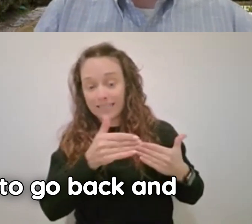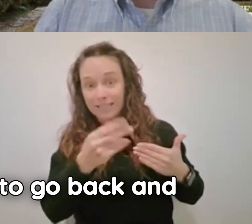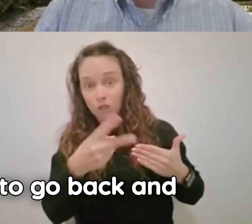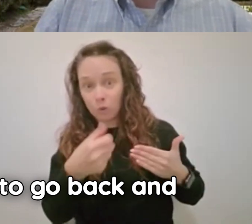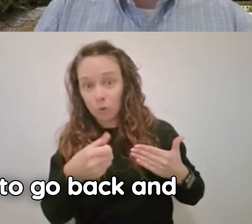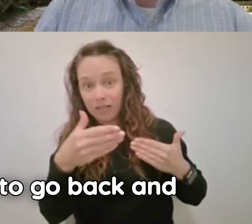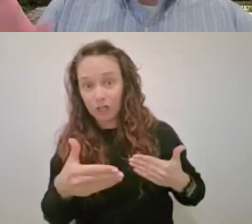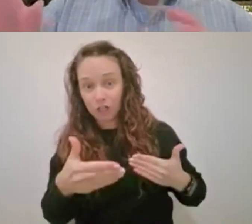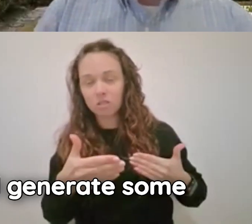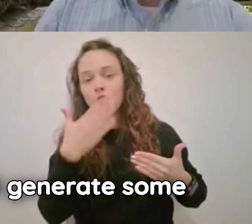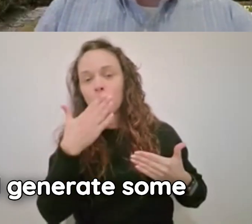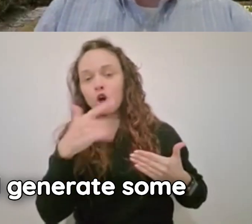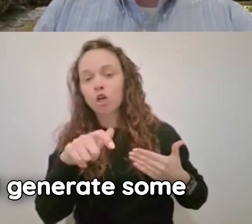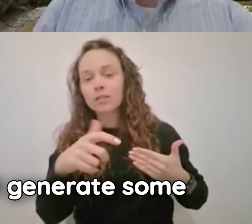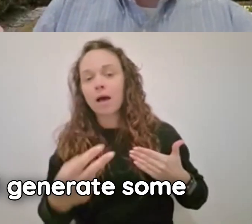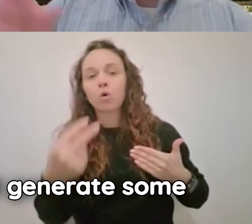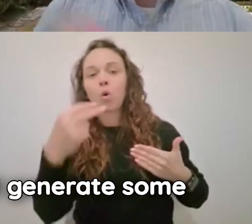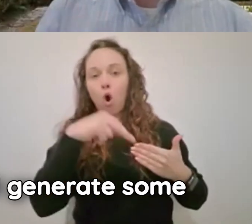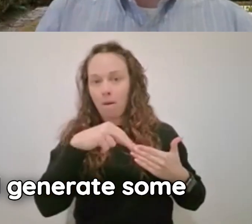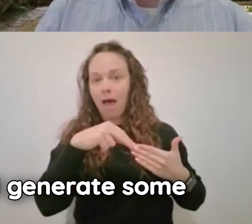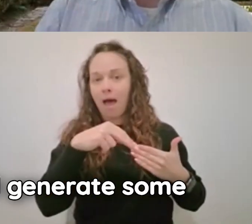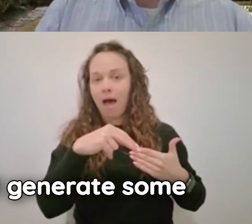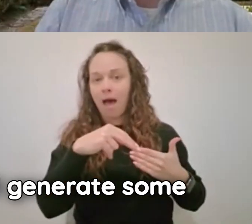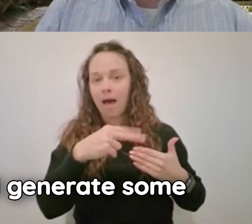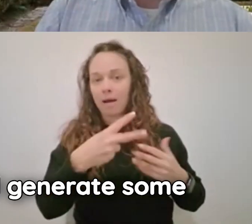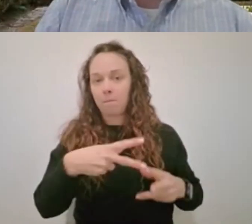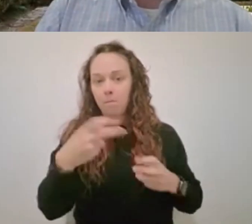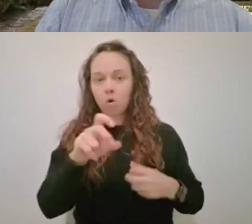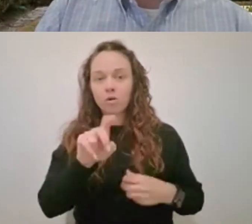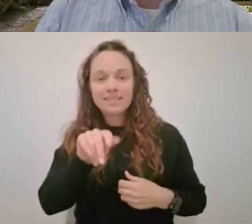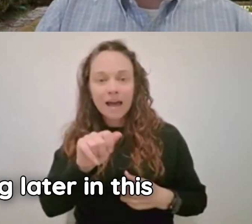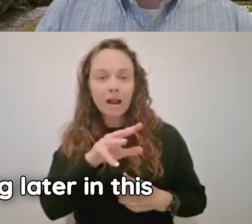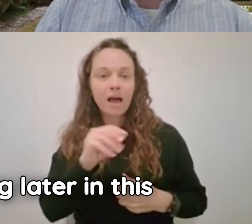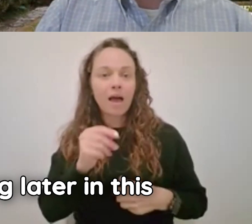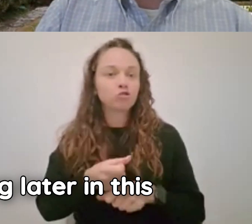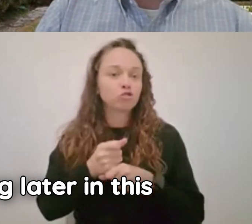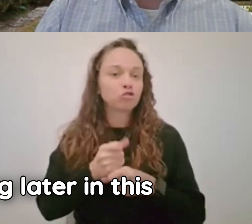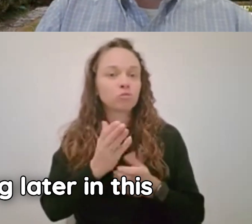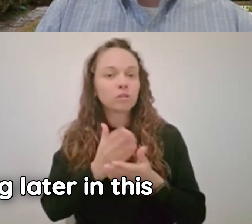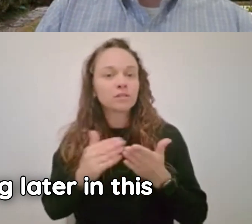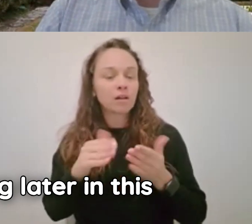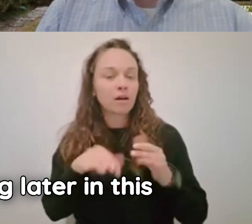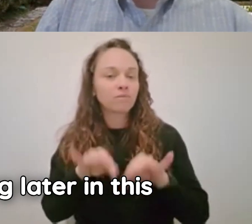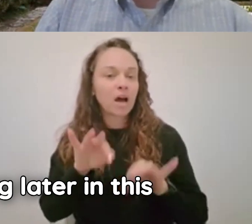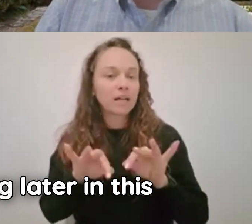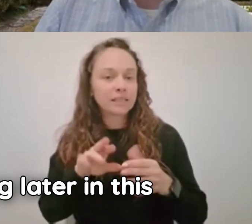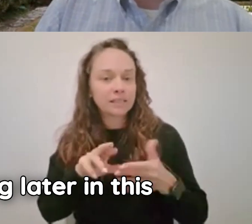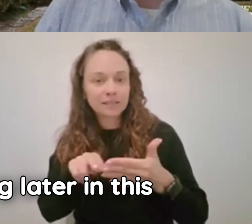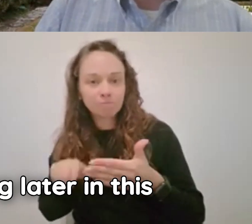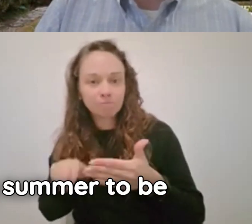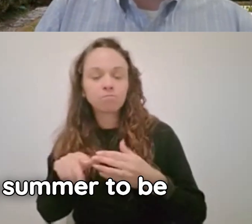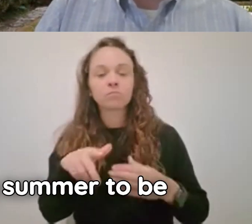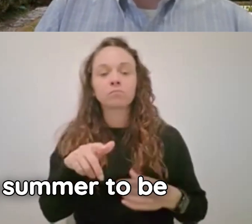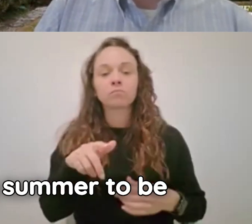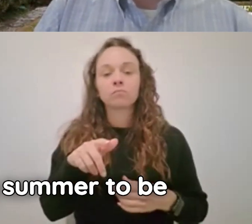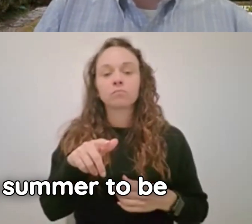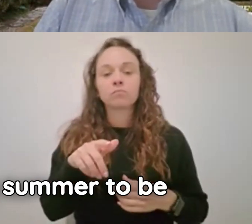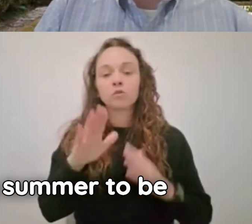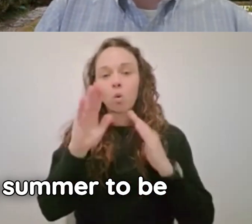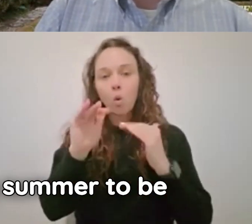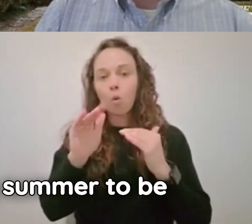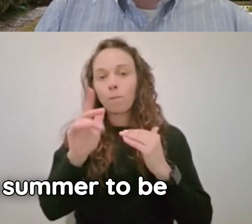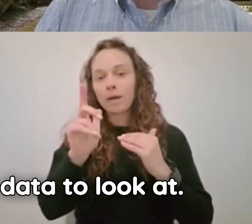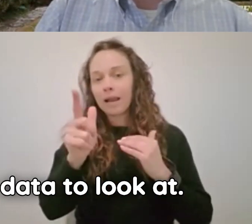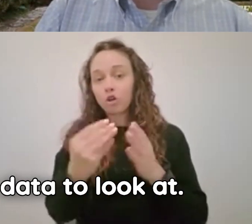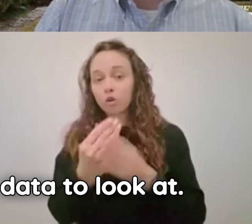time to go back and get some of that data and generate some findings. So we're hoping later in this spring and into the